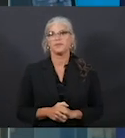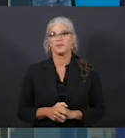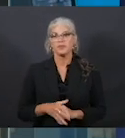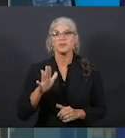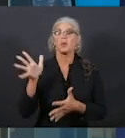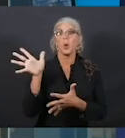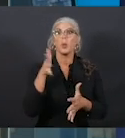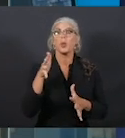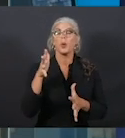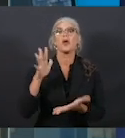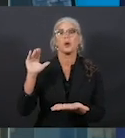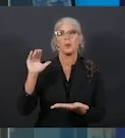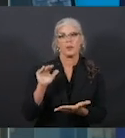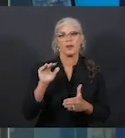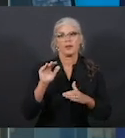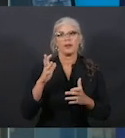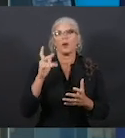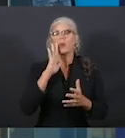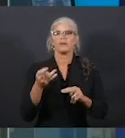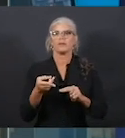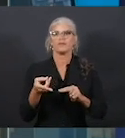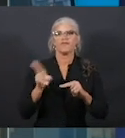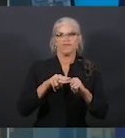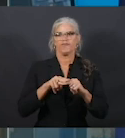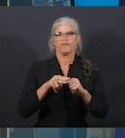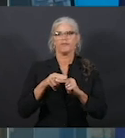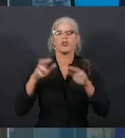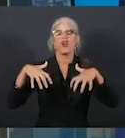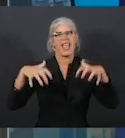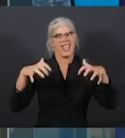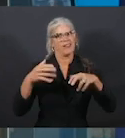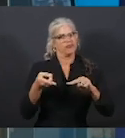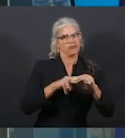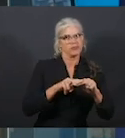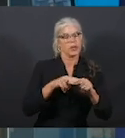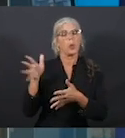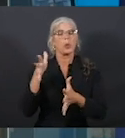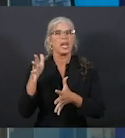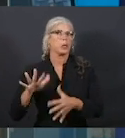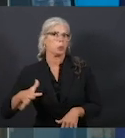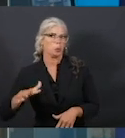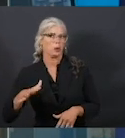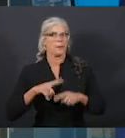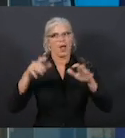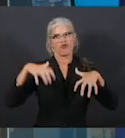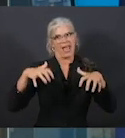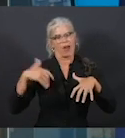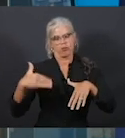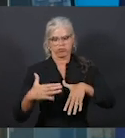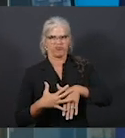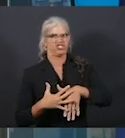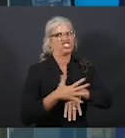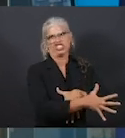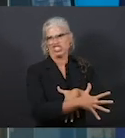point than a rain event. It is going to drop a lot of rain across many parts of the state, but certainly